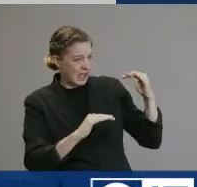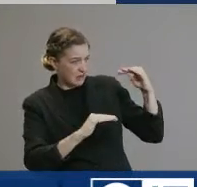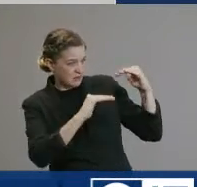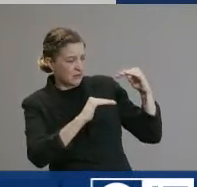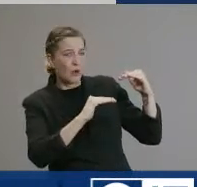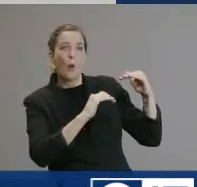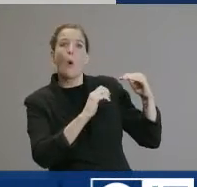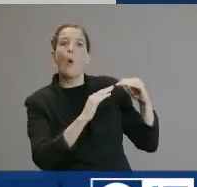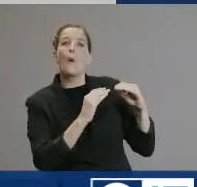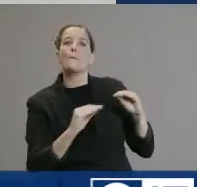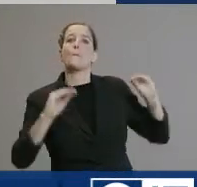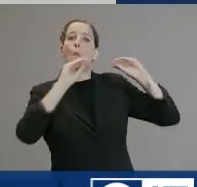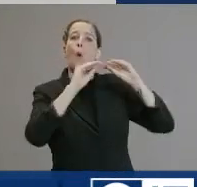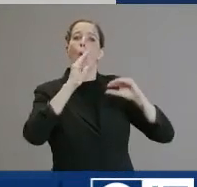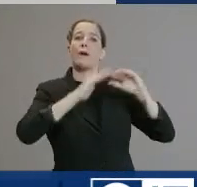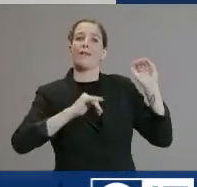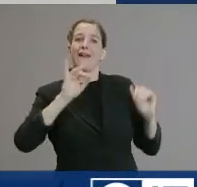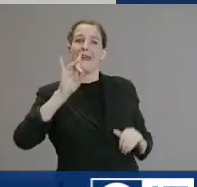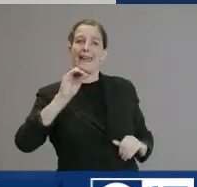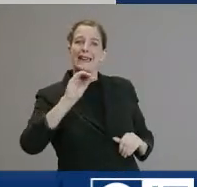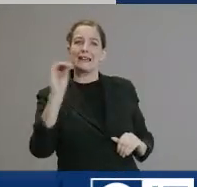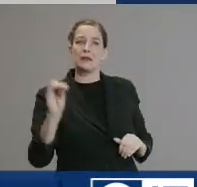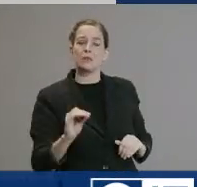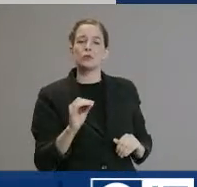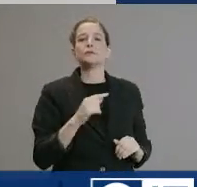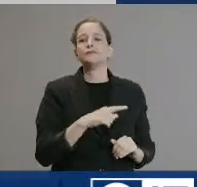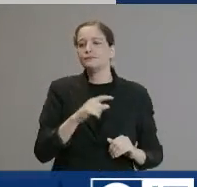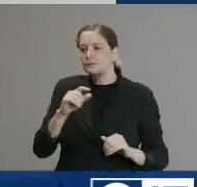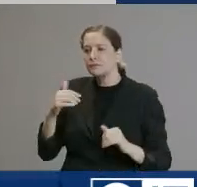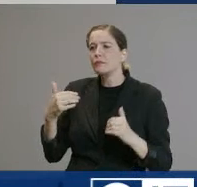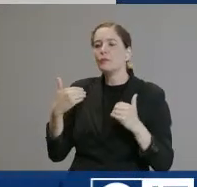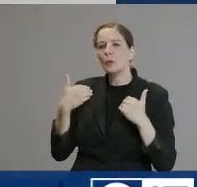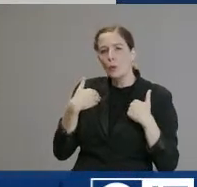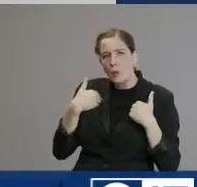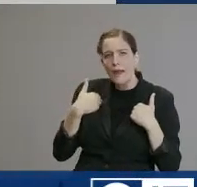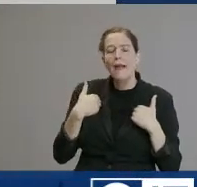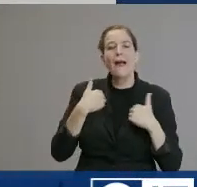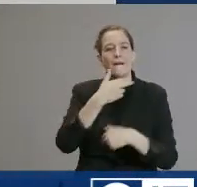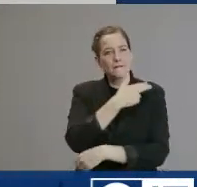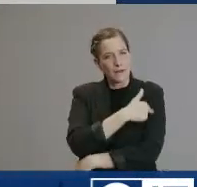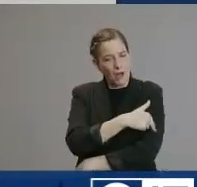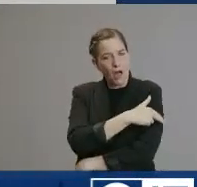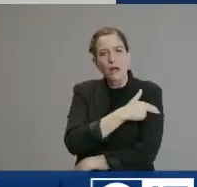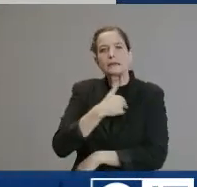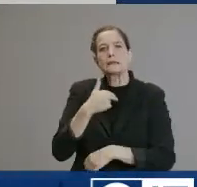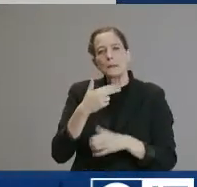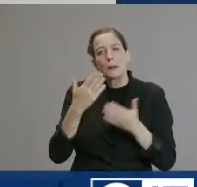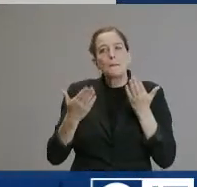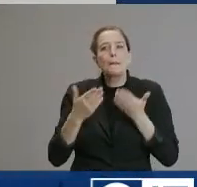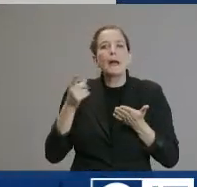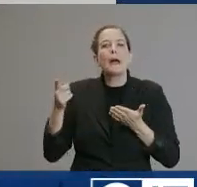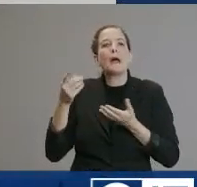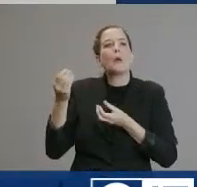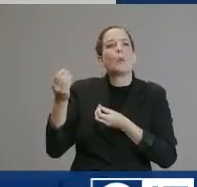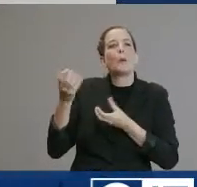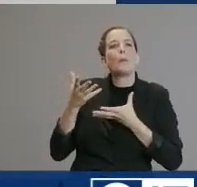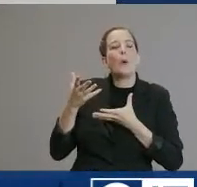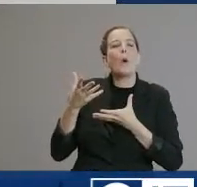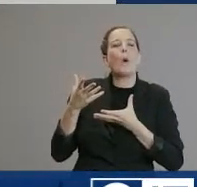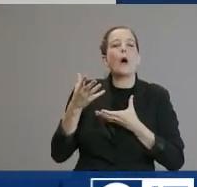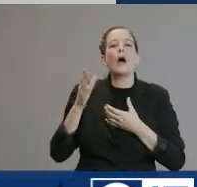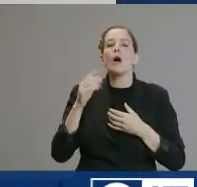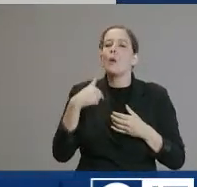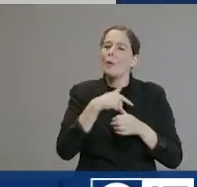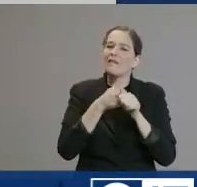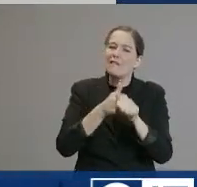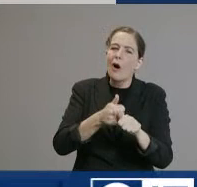have hospitals that in one or both metrics may have reported. It could be a day-by-day basis. So that's what we're going back and looking at.